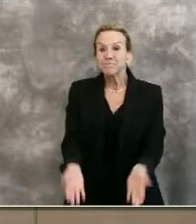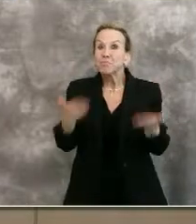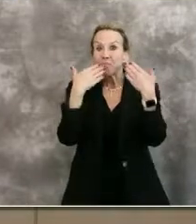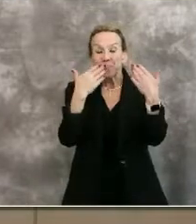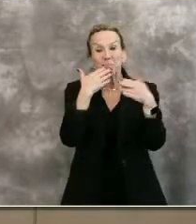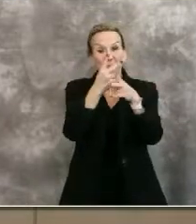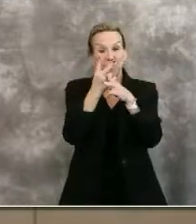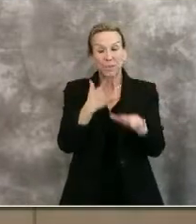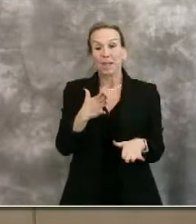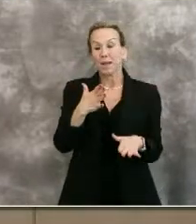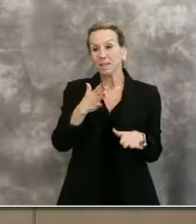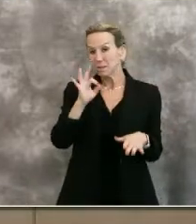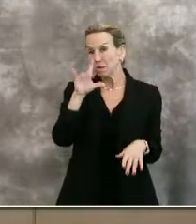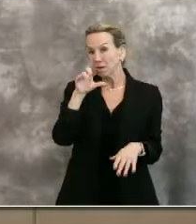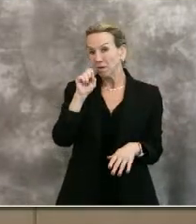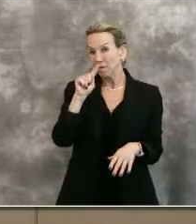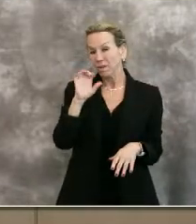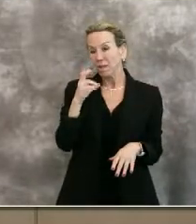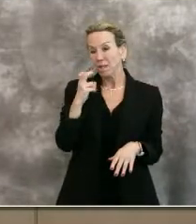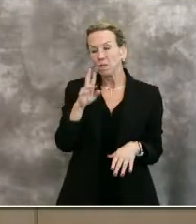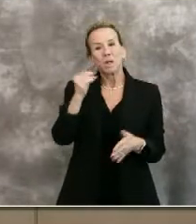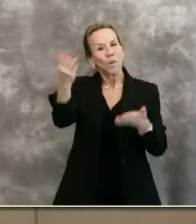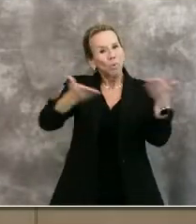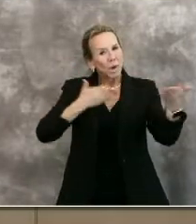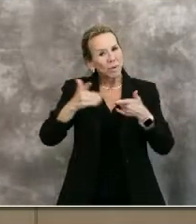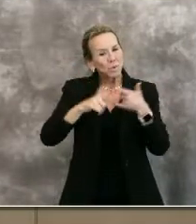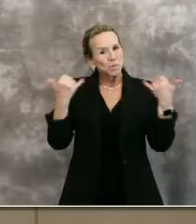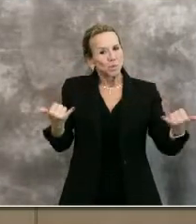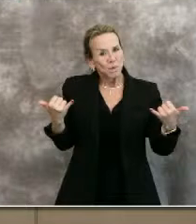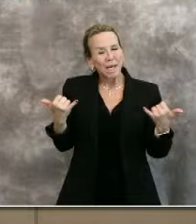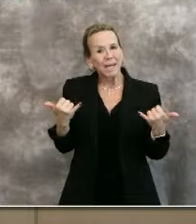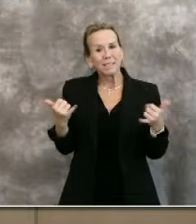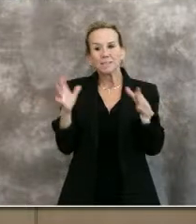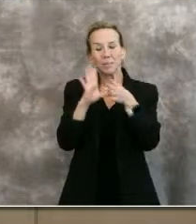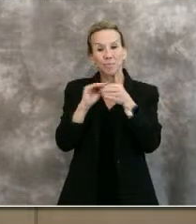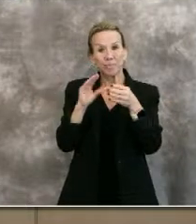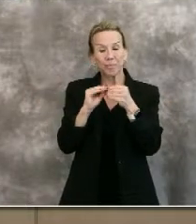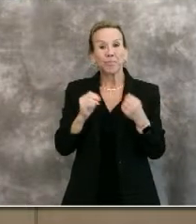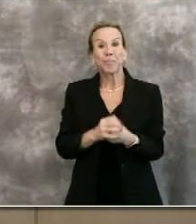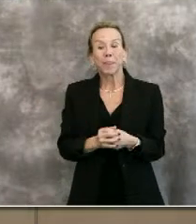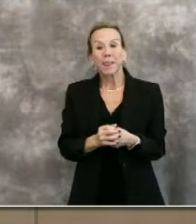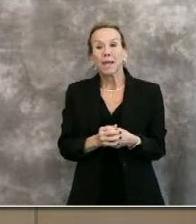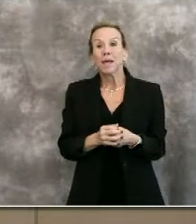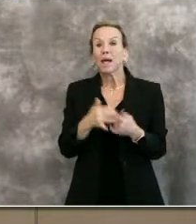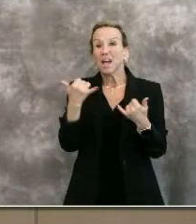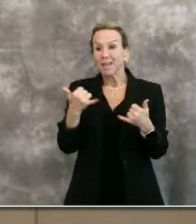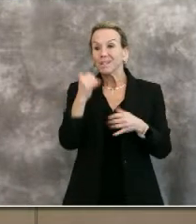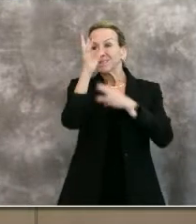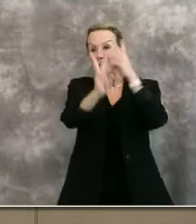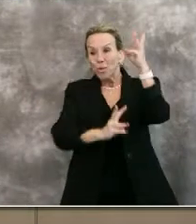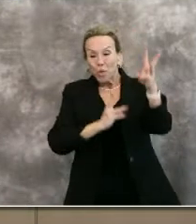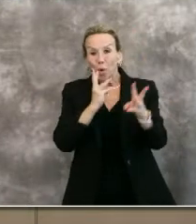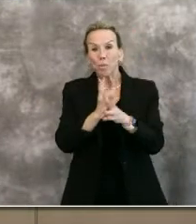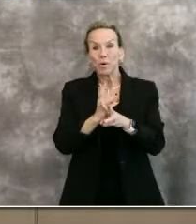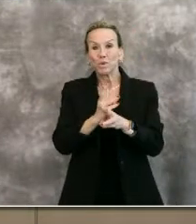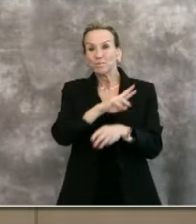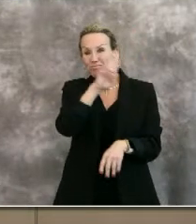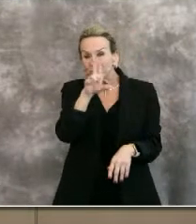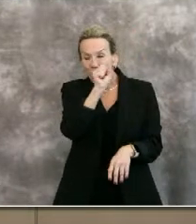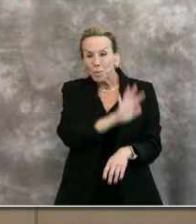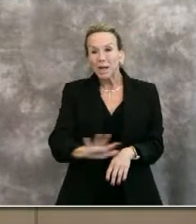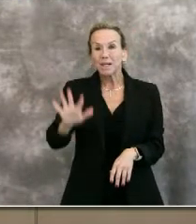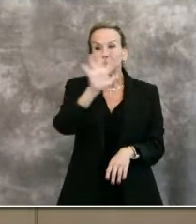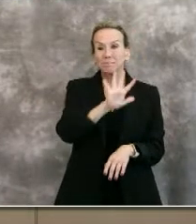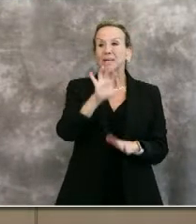Thank you, Supervisor Fletcher, and welcome everyone to today's briefing. Our global, national, and state statistics